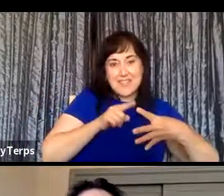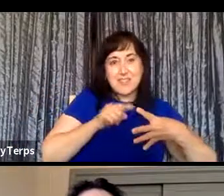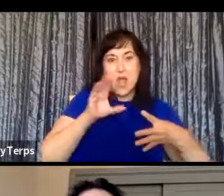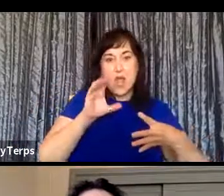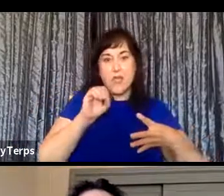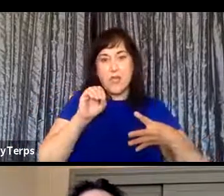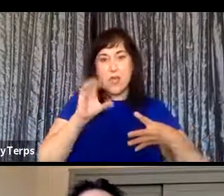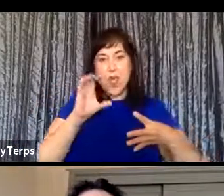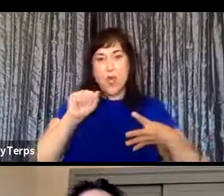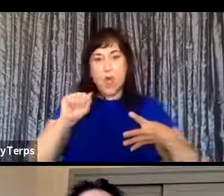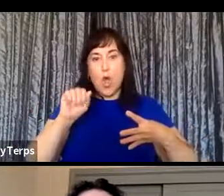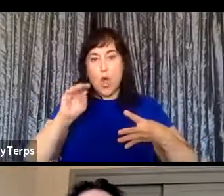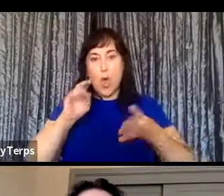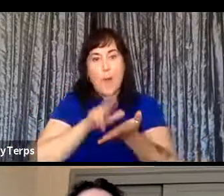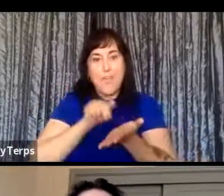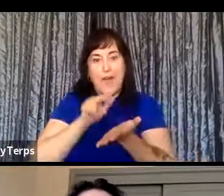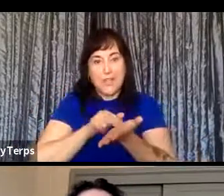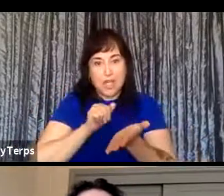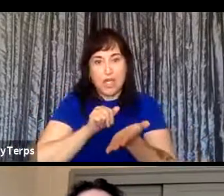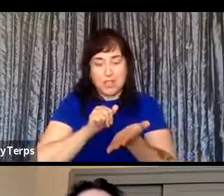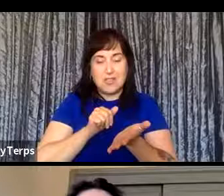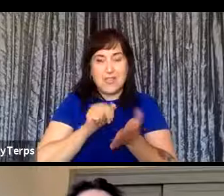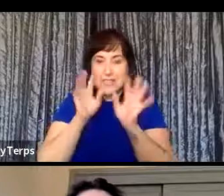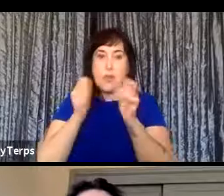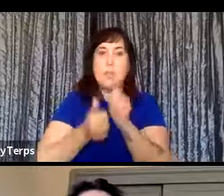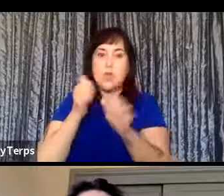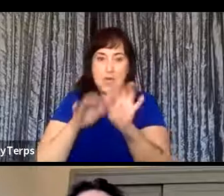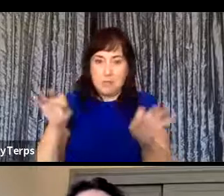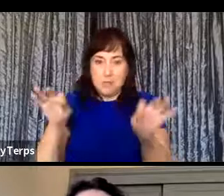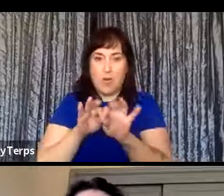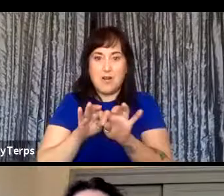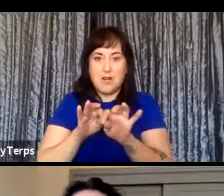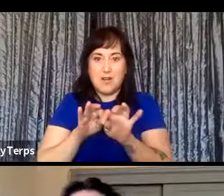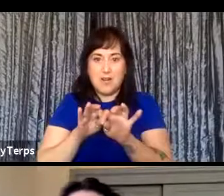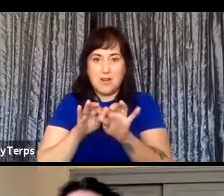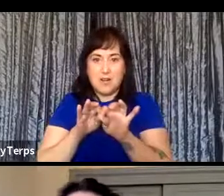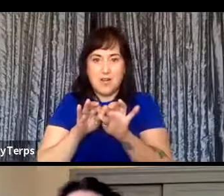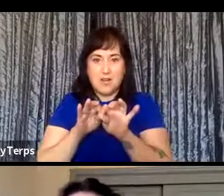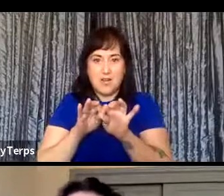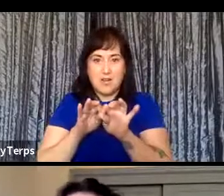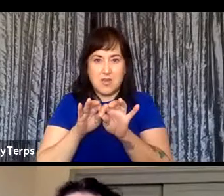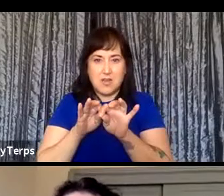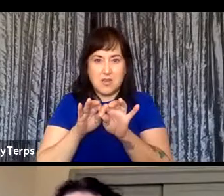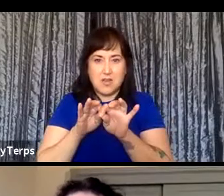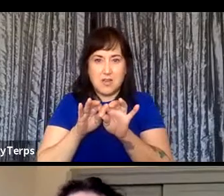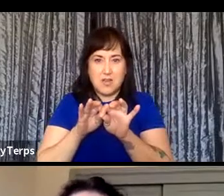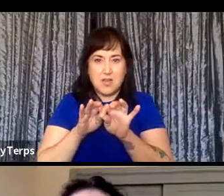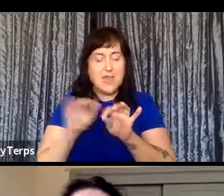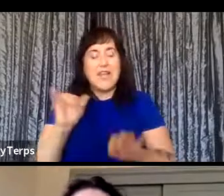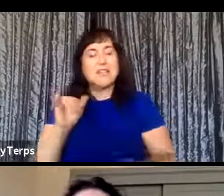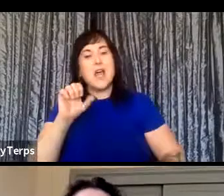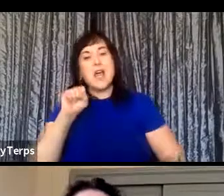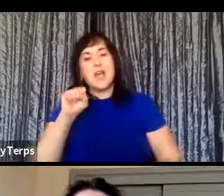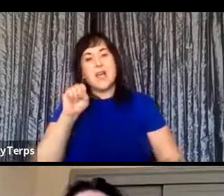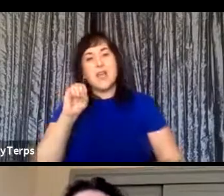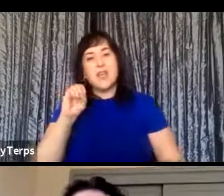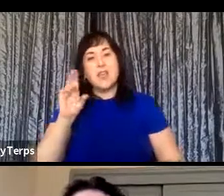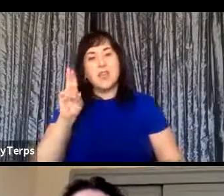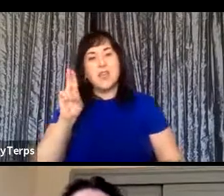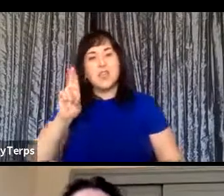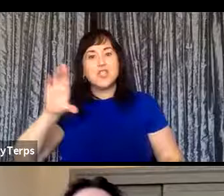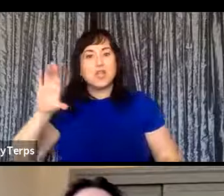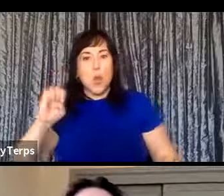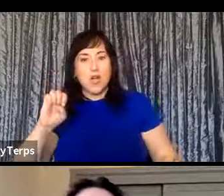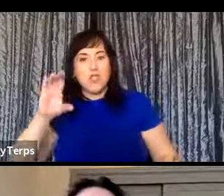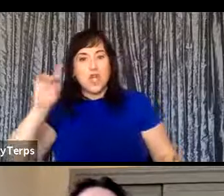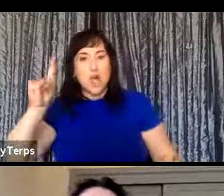characteristics, okay? It's like the source code. I don't know why I'm saying source code, Lisa, because I literally know nothing about computing. But it's like the source code of our chocolate. It's what's going